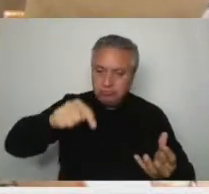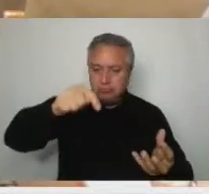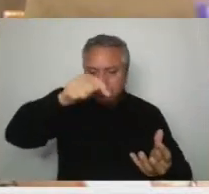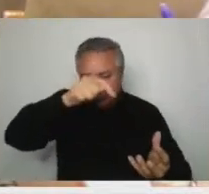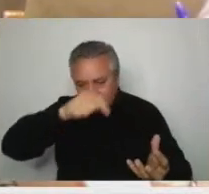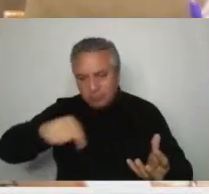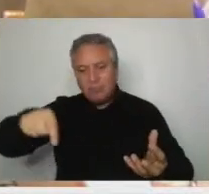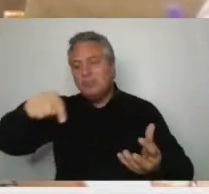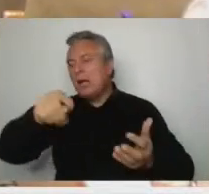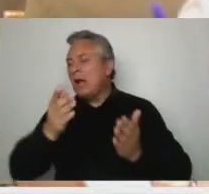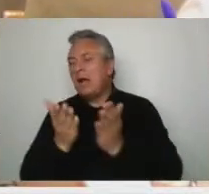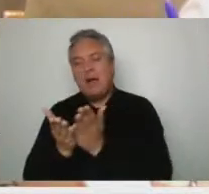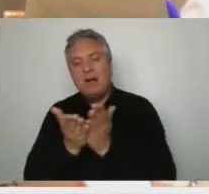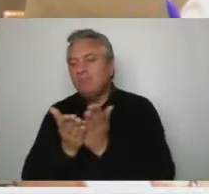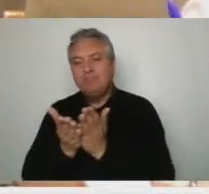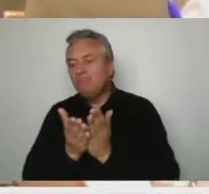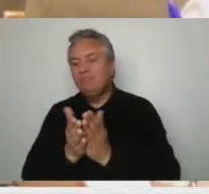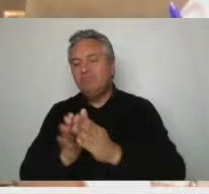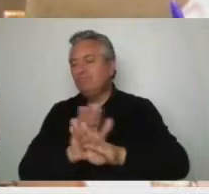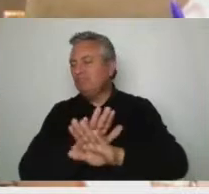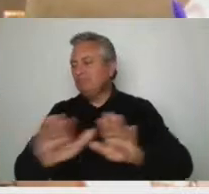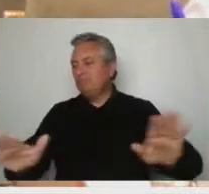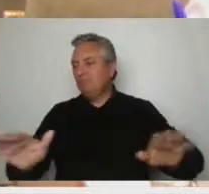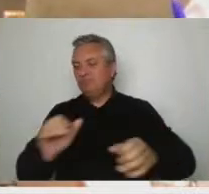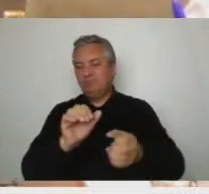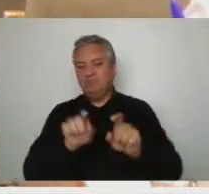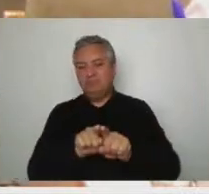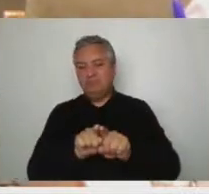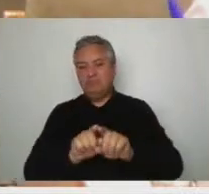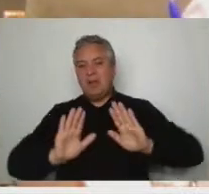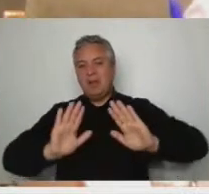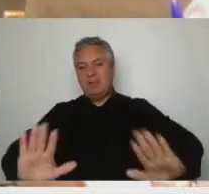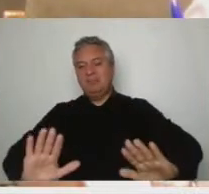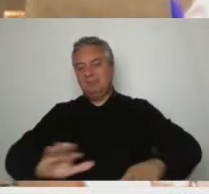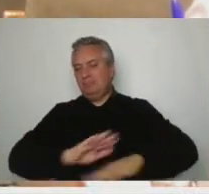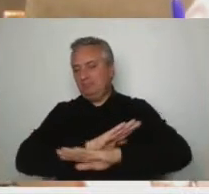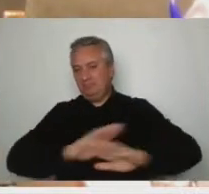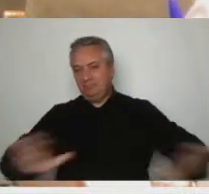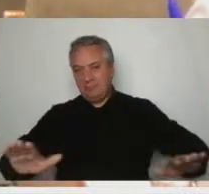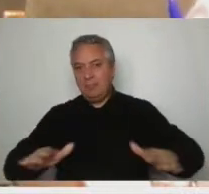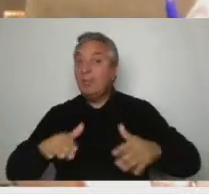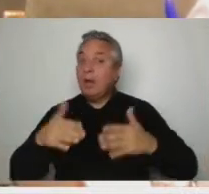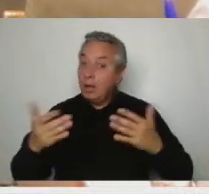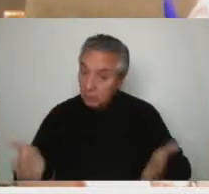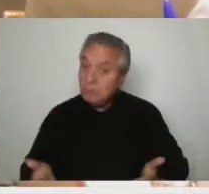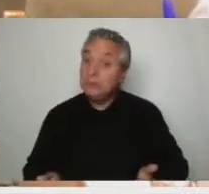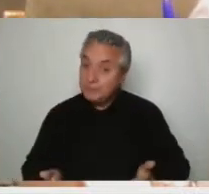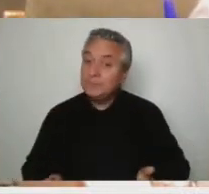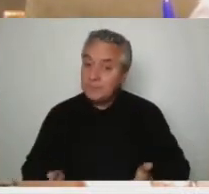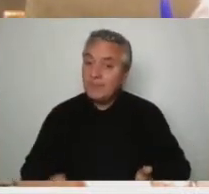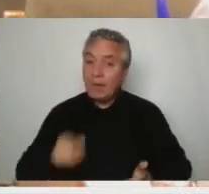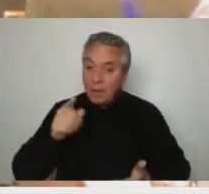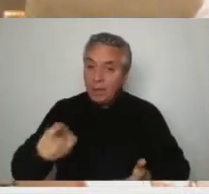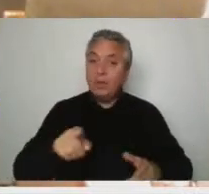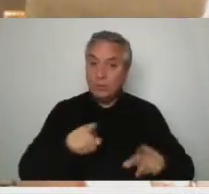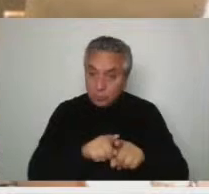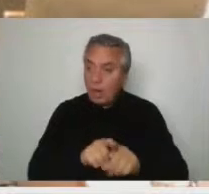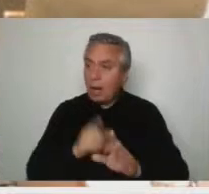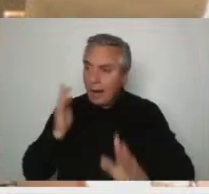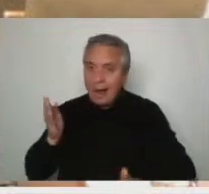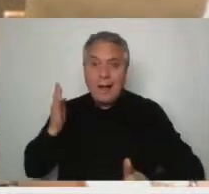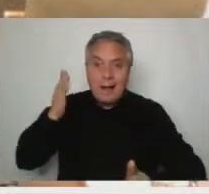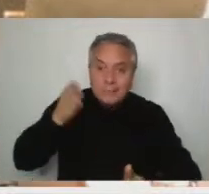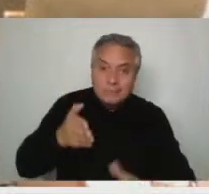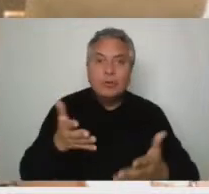a downward spiral that could end up in dropping out. So the question is, to what extent, quote